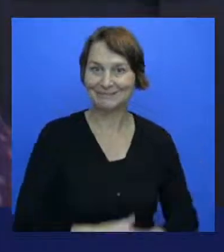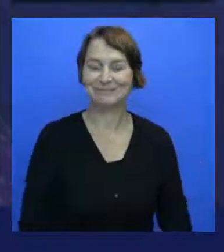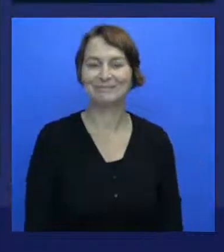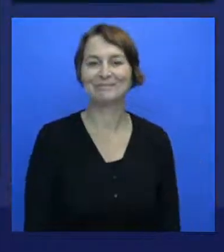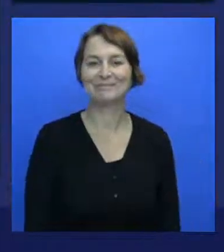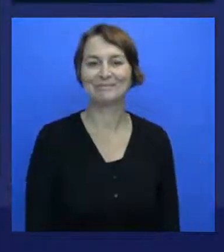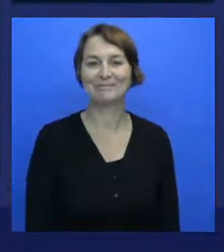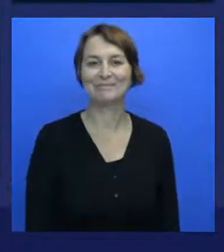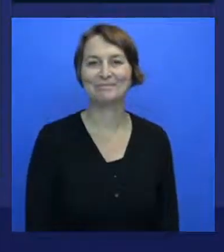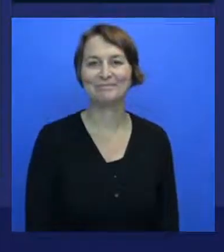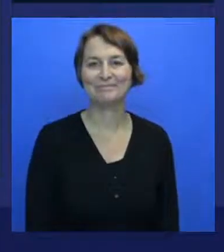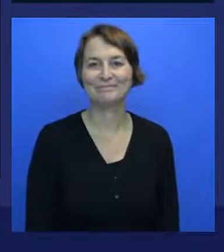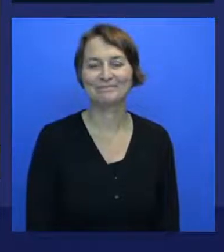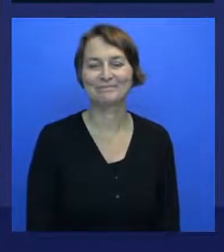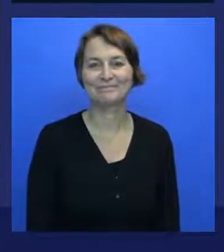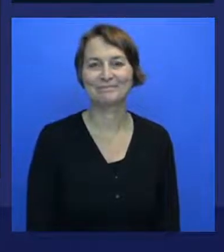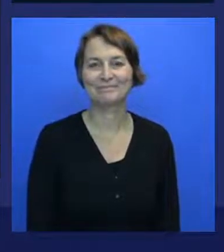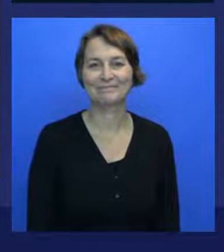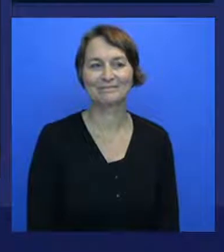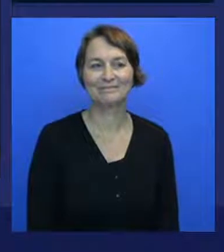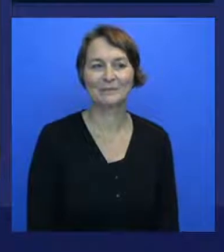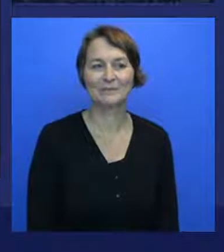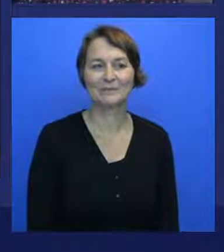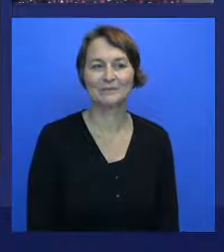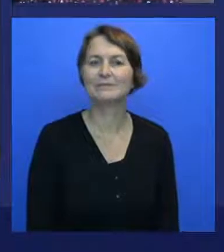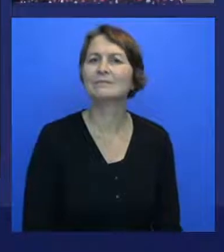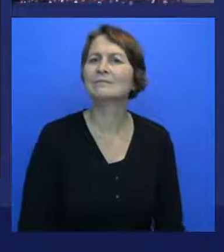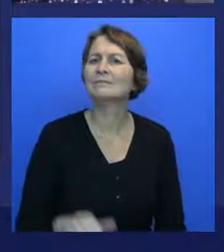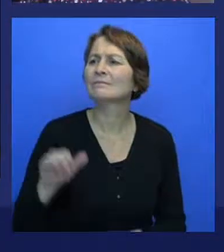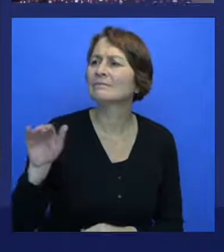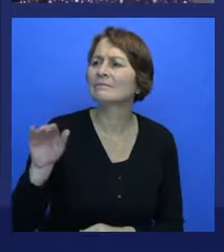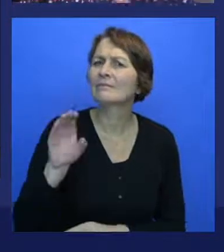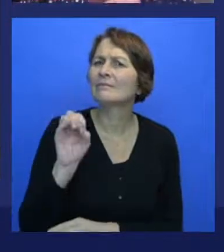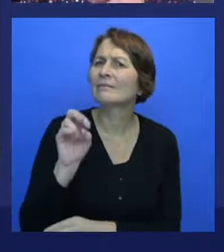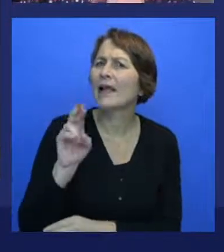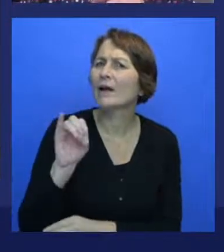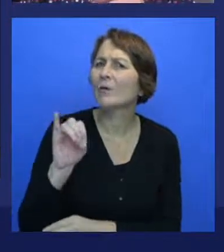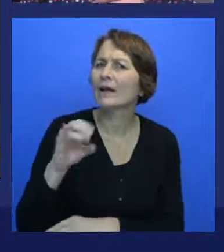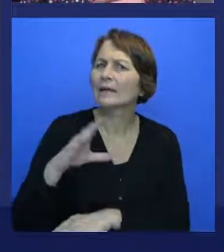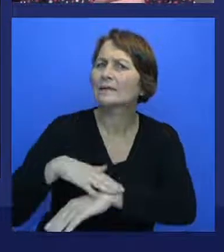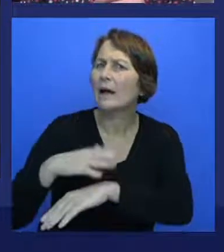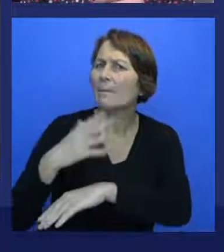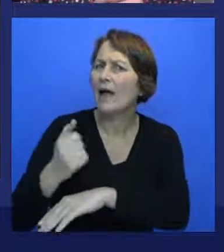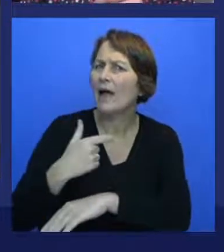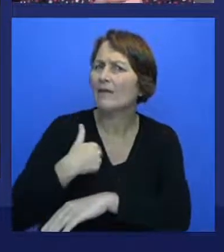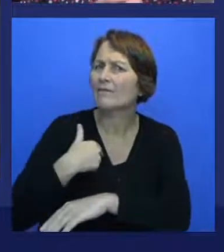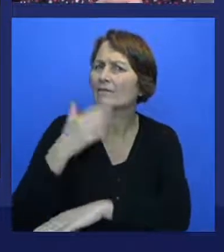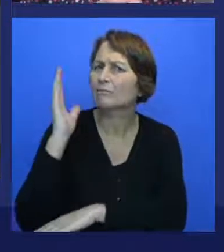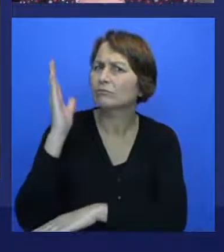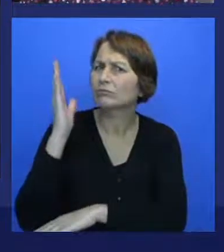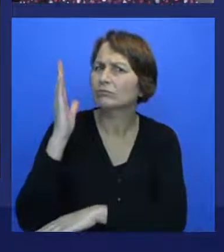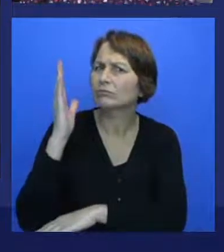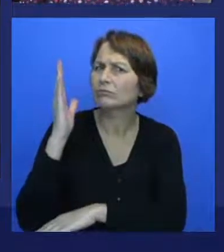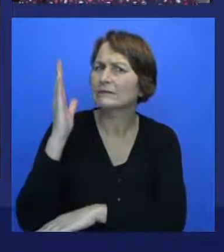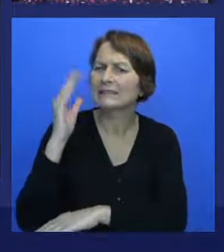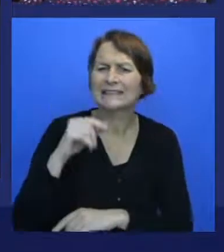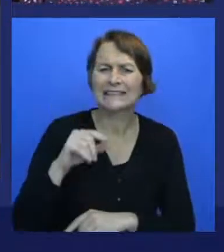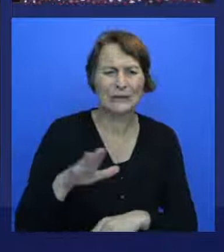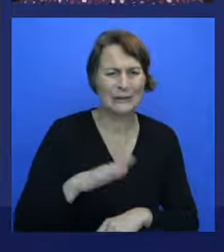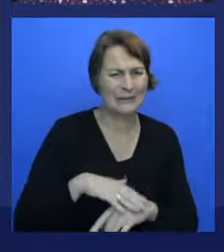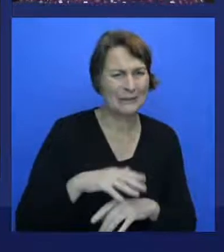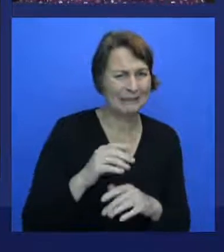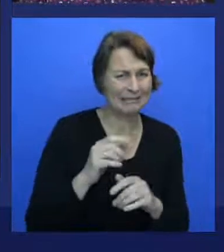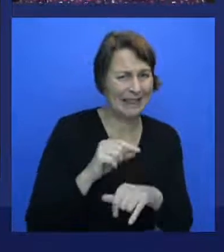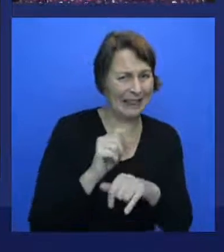Yes. I think. All right, Eric, how much time do you want me to do this in? I don't know. I think we're probably behind, so you'll have to do